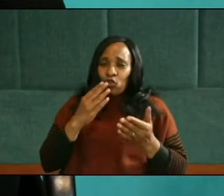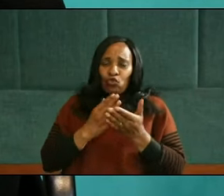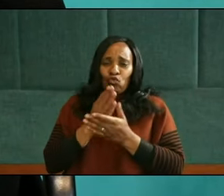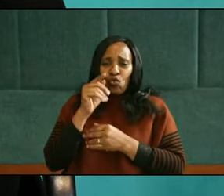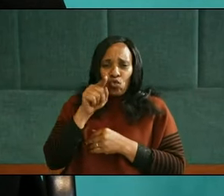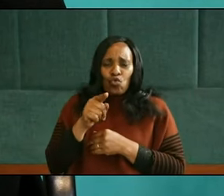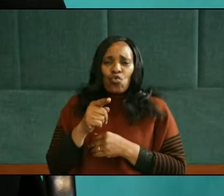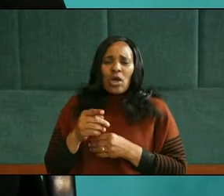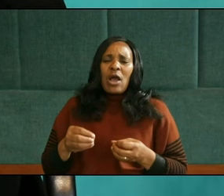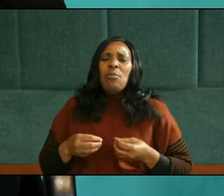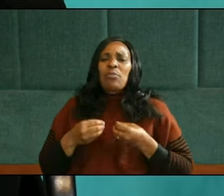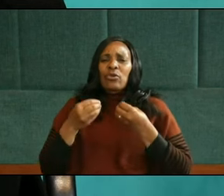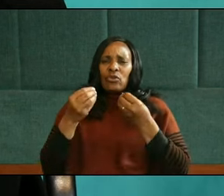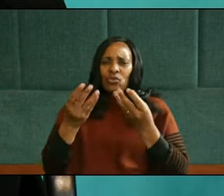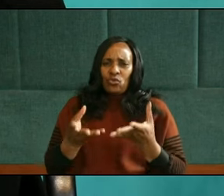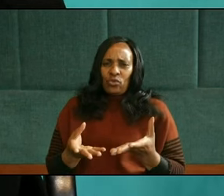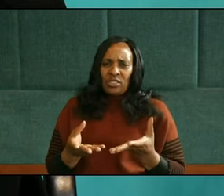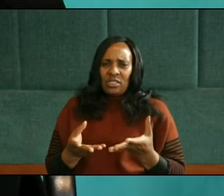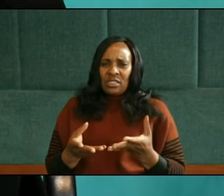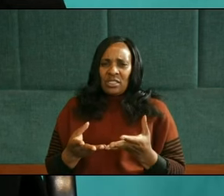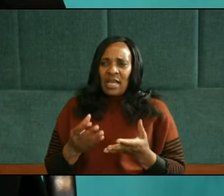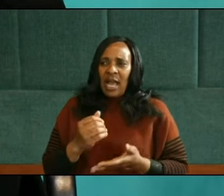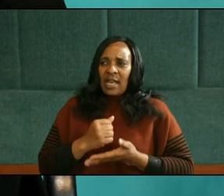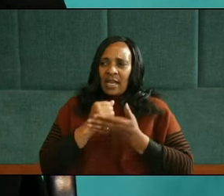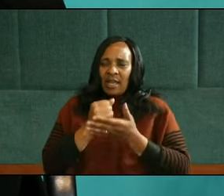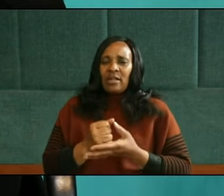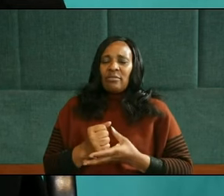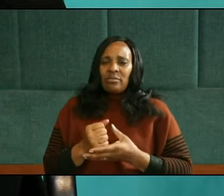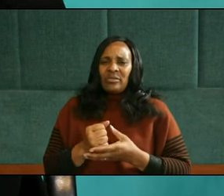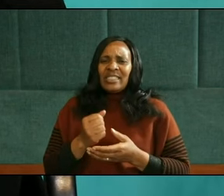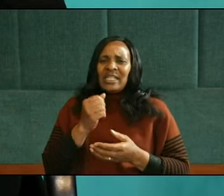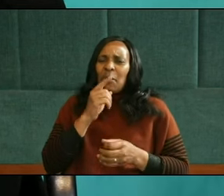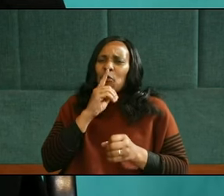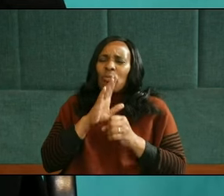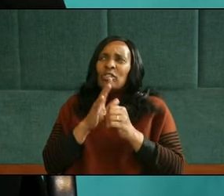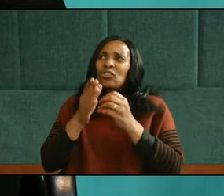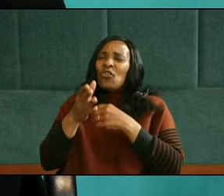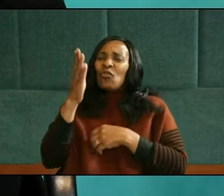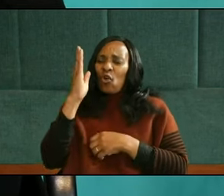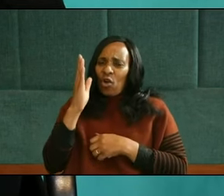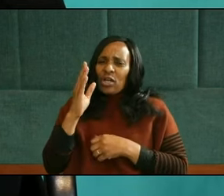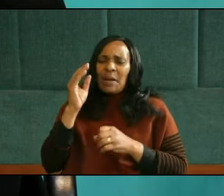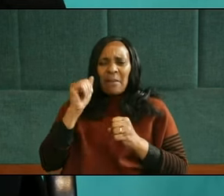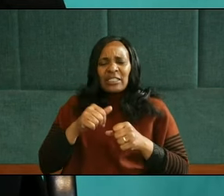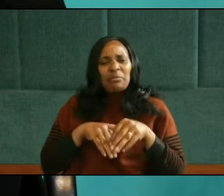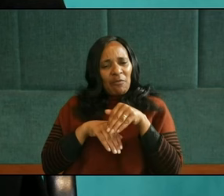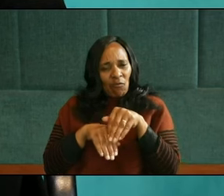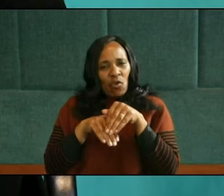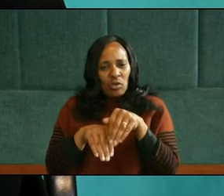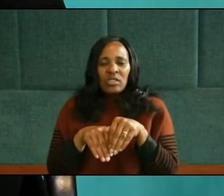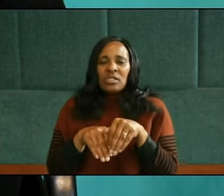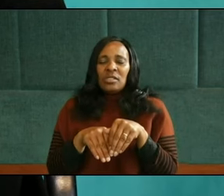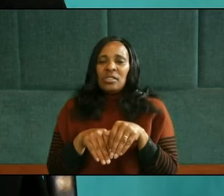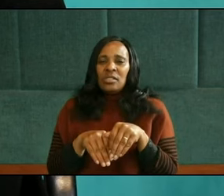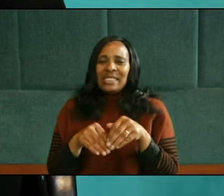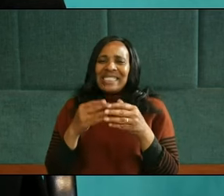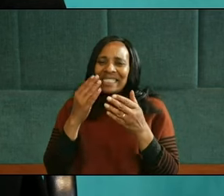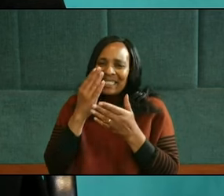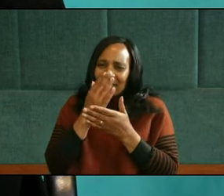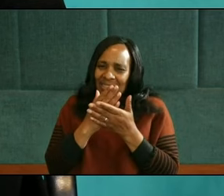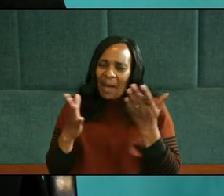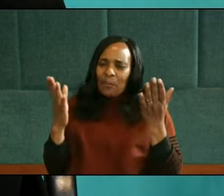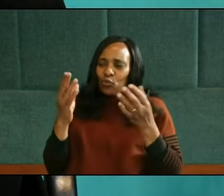through you, I will produce an heir, something like that. Like, the promises of God had to be followed through some kind